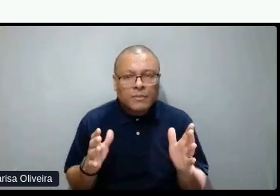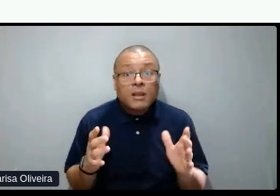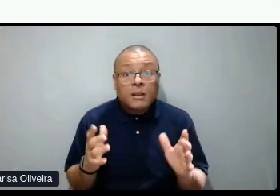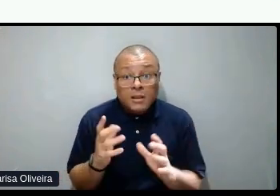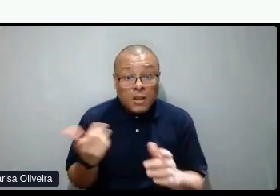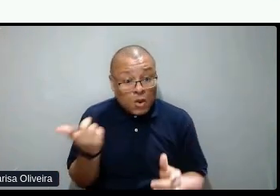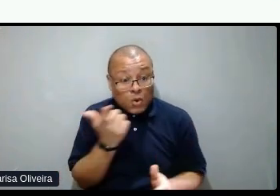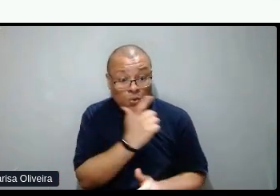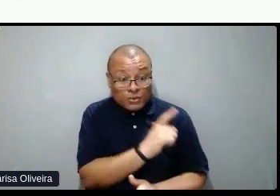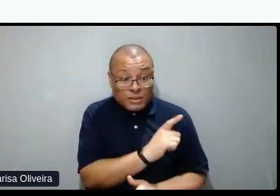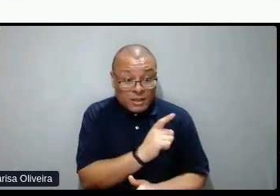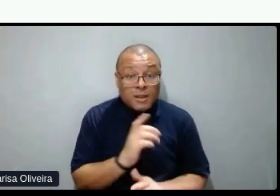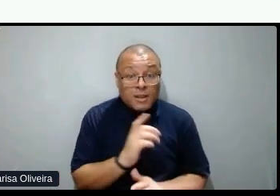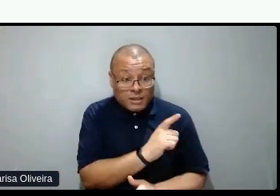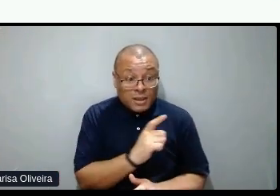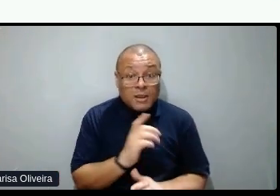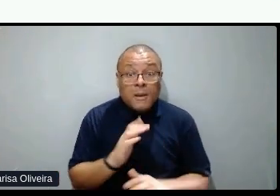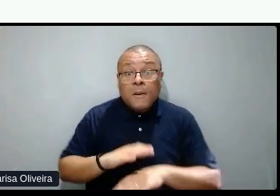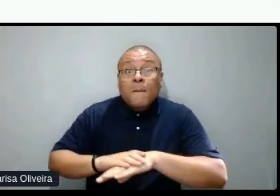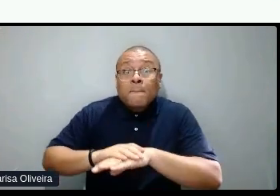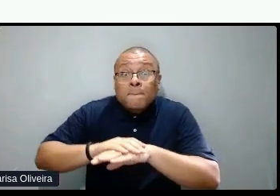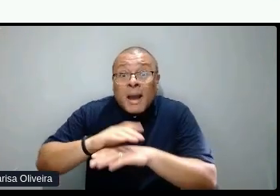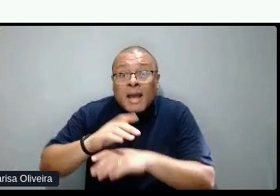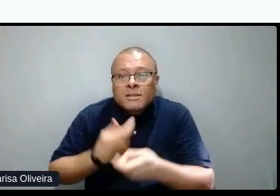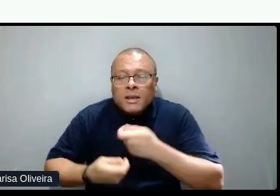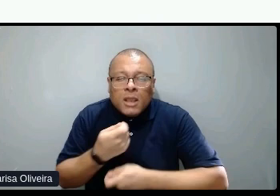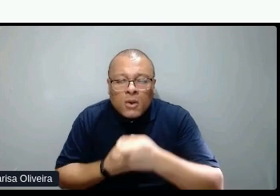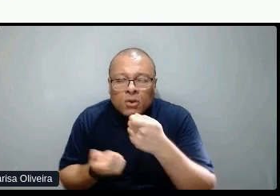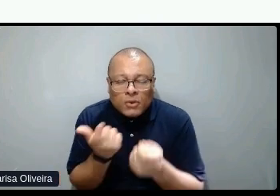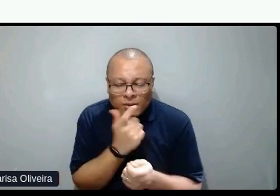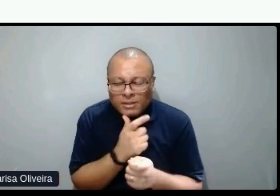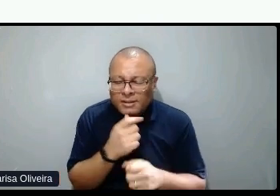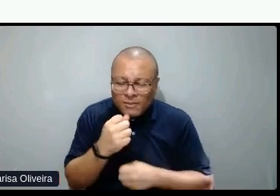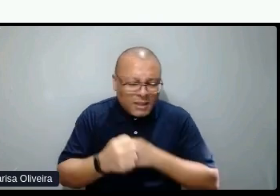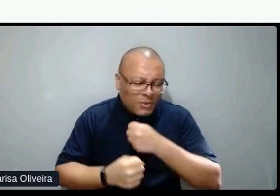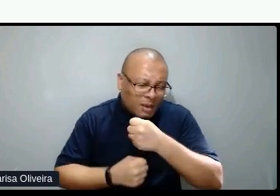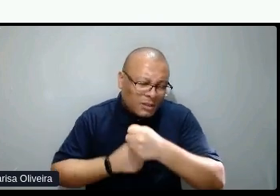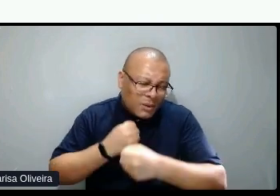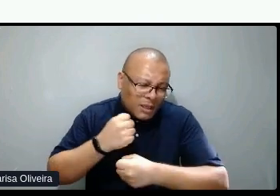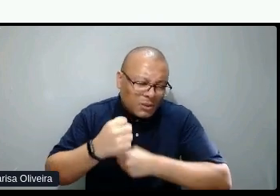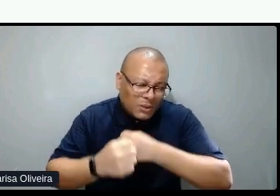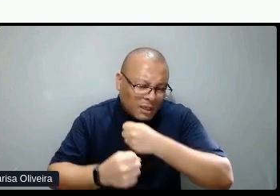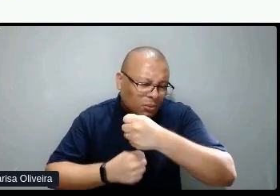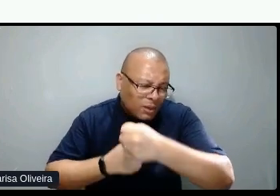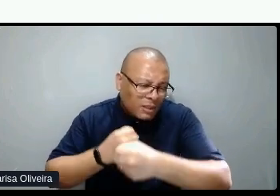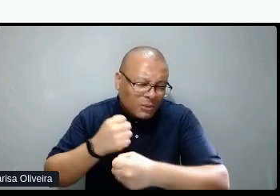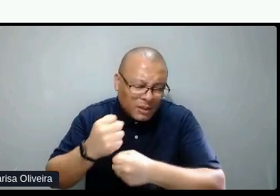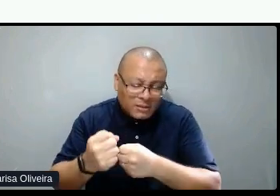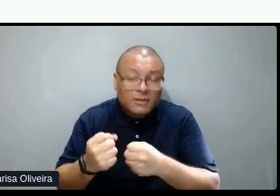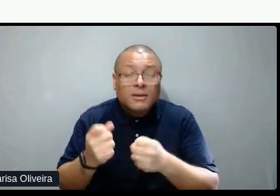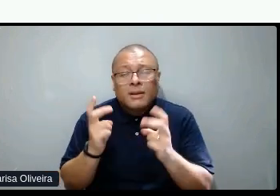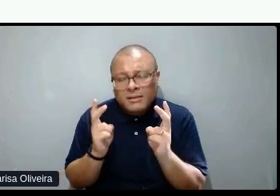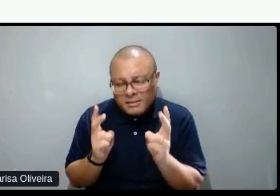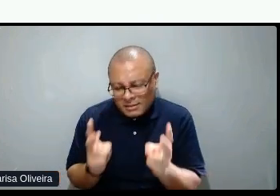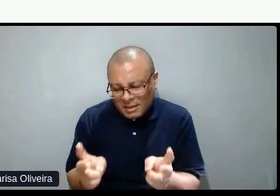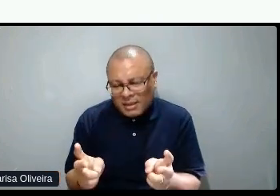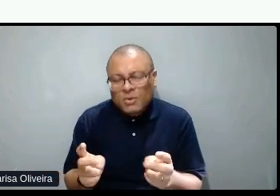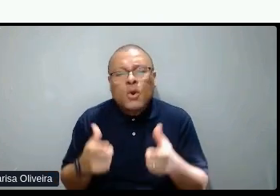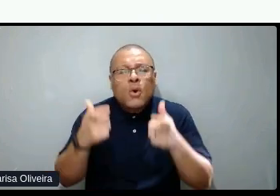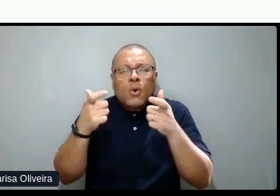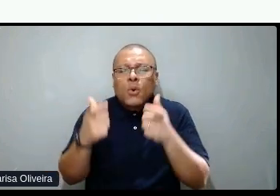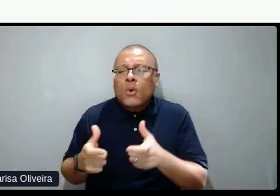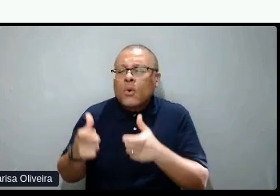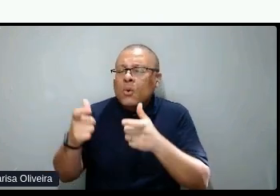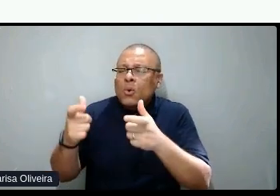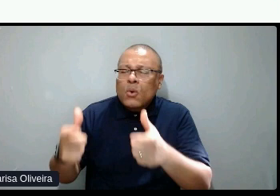account. So examples can be that for many, many years, centuries actually, cameras were